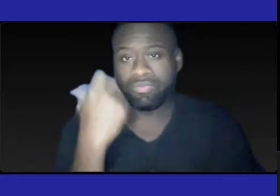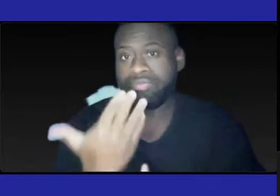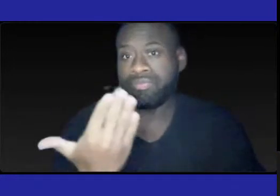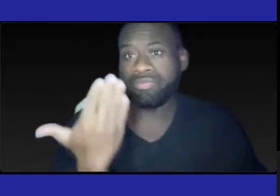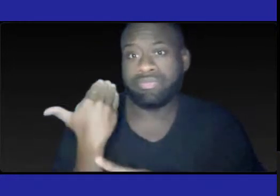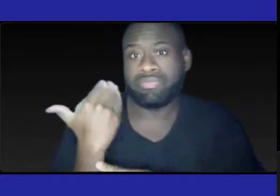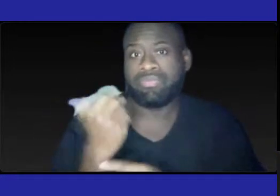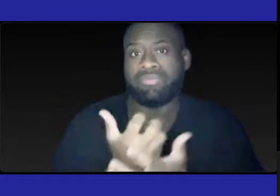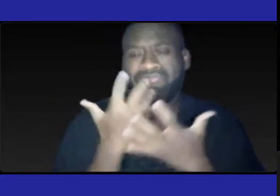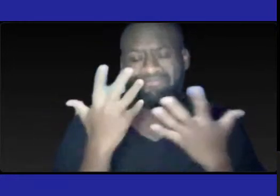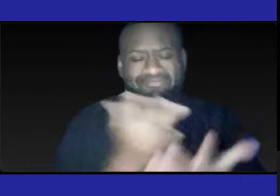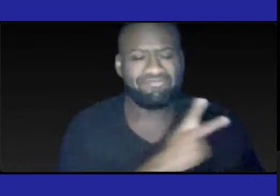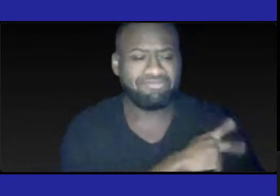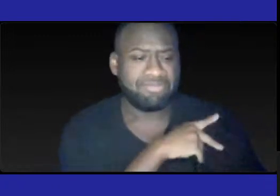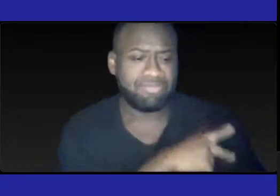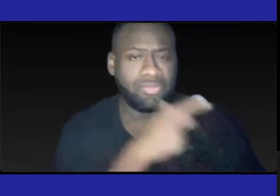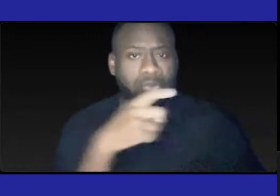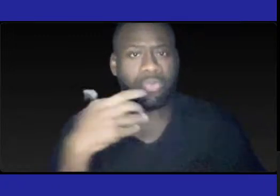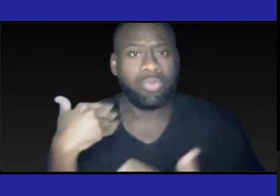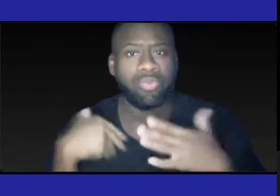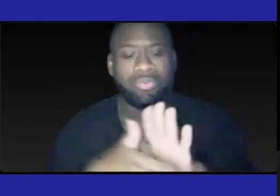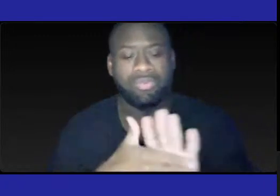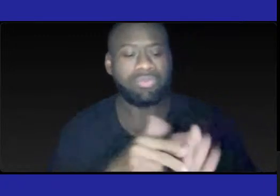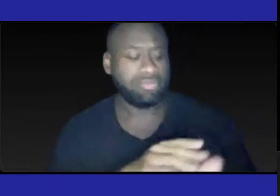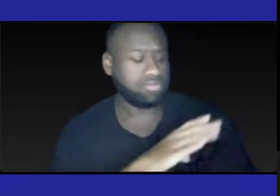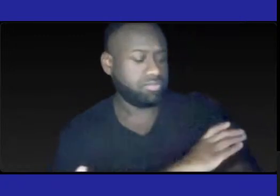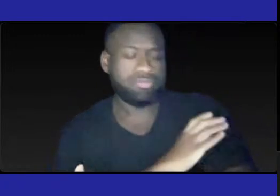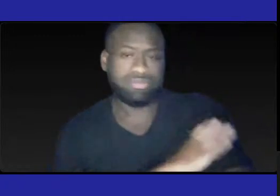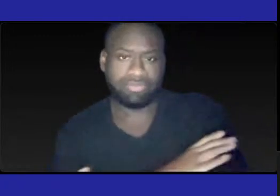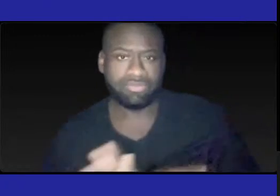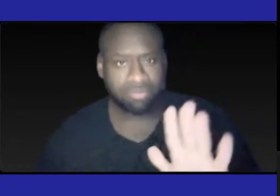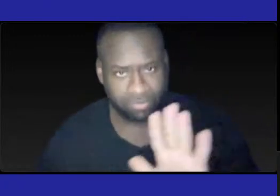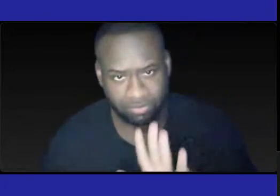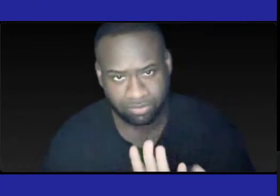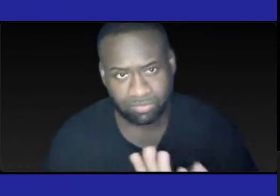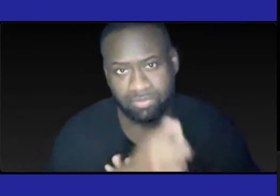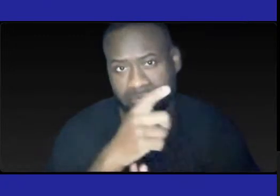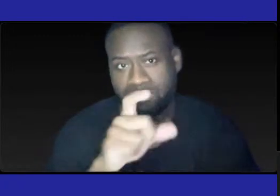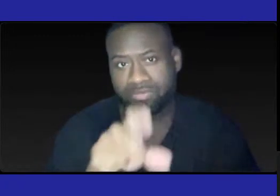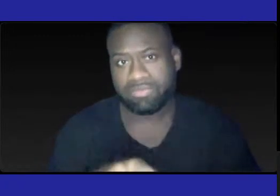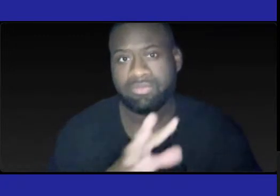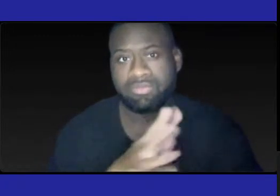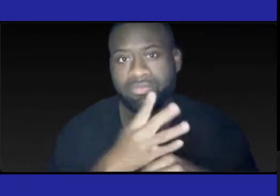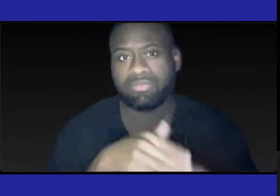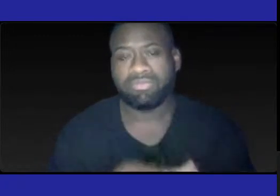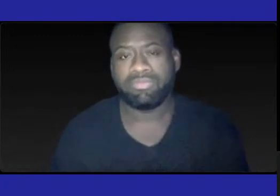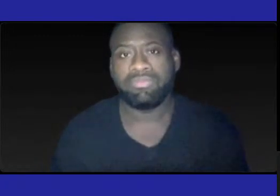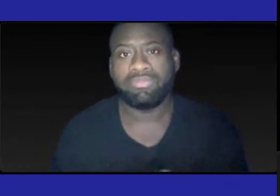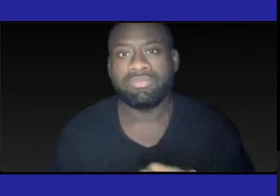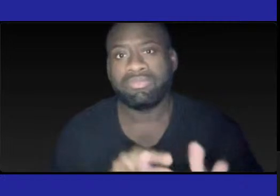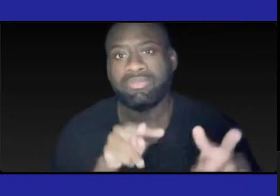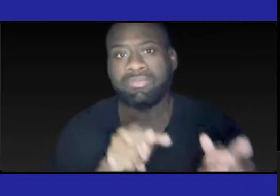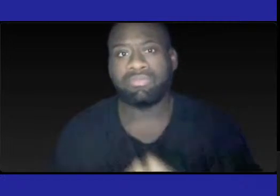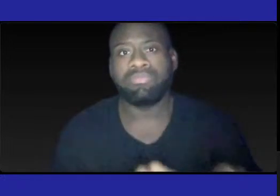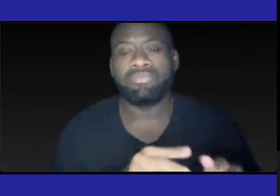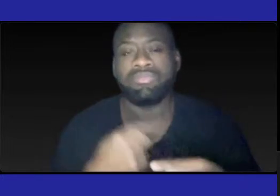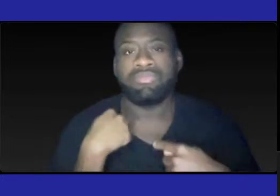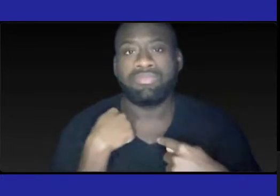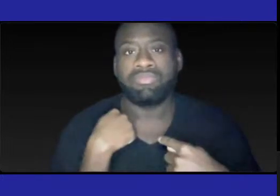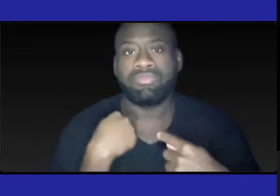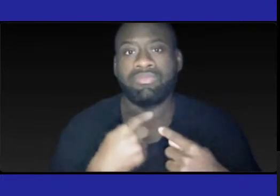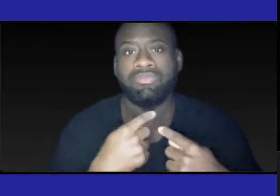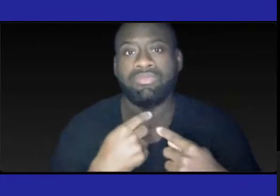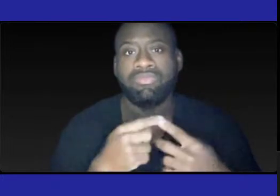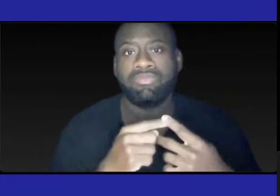patients with hypertensive disorders of pregnancy who need to be engaged in care and surveillance from the pregnancy and